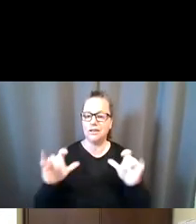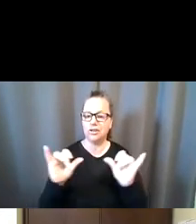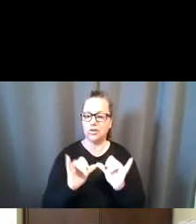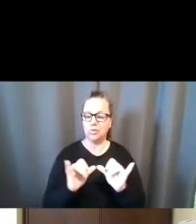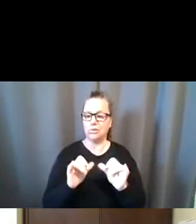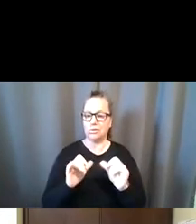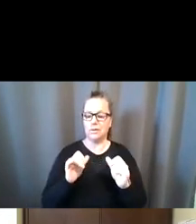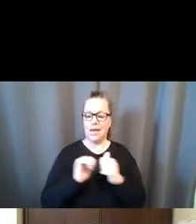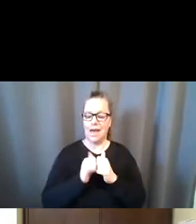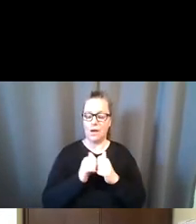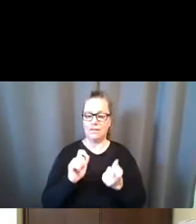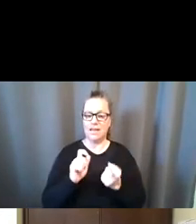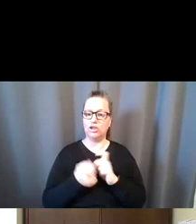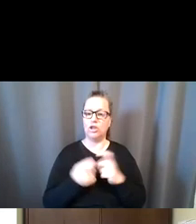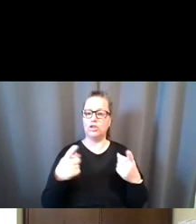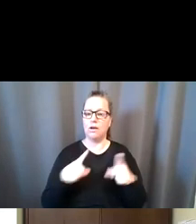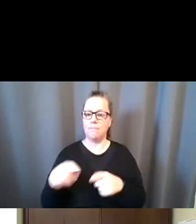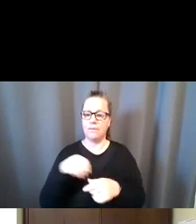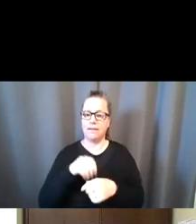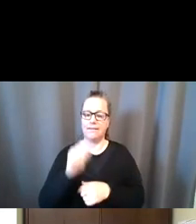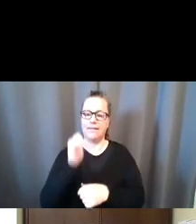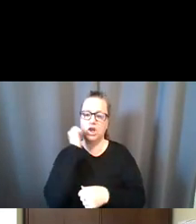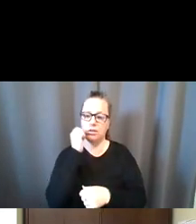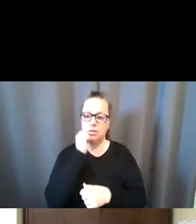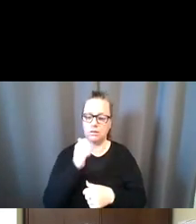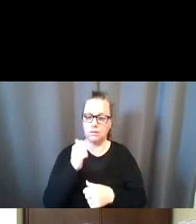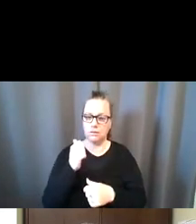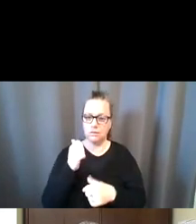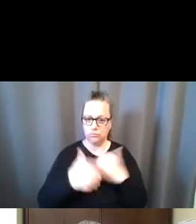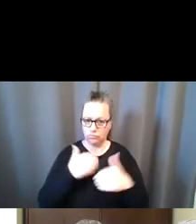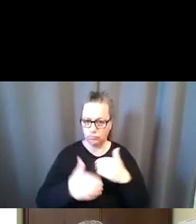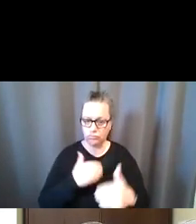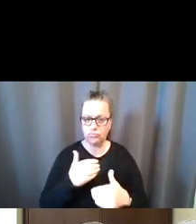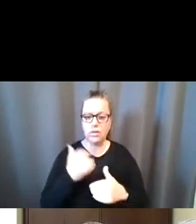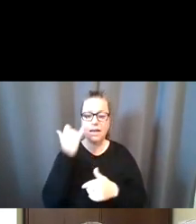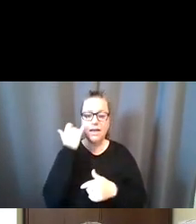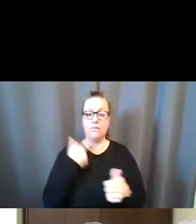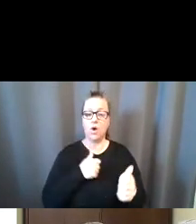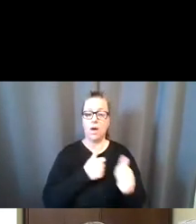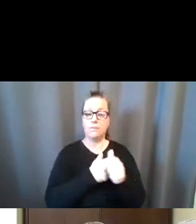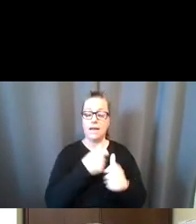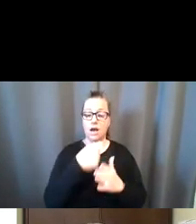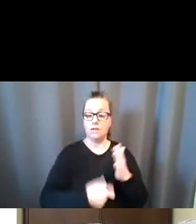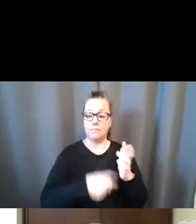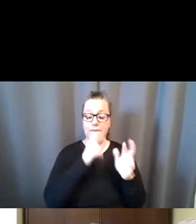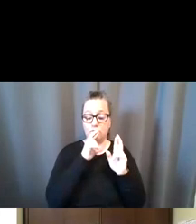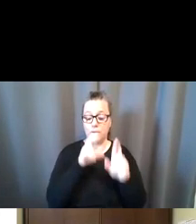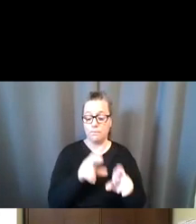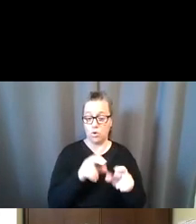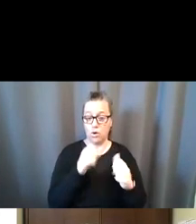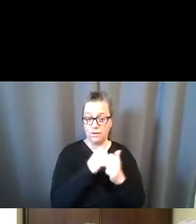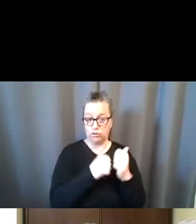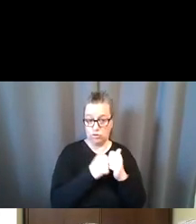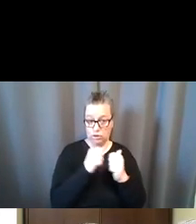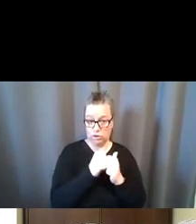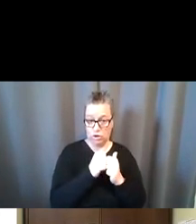to life in their day-to-day operations? If we're updating our expense reporting structure, an employee